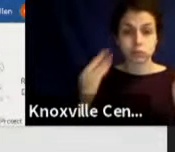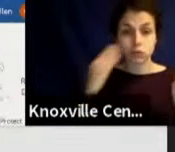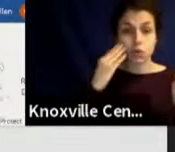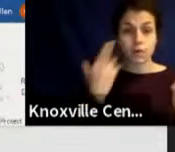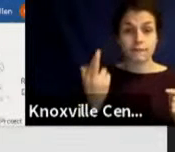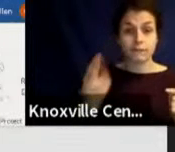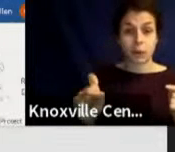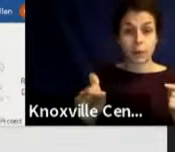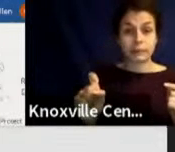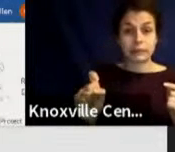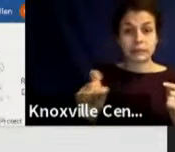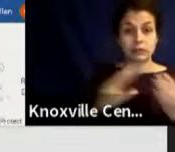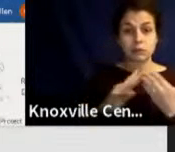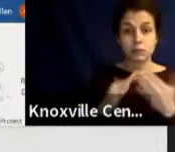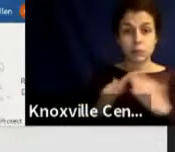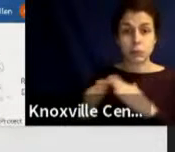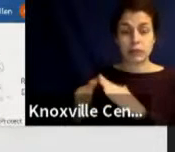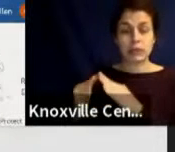community